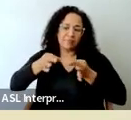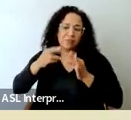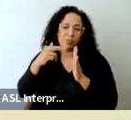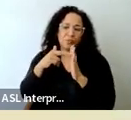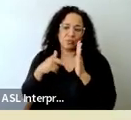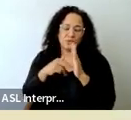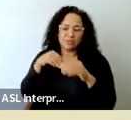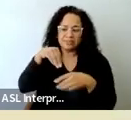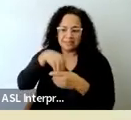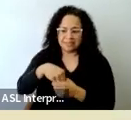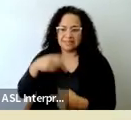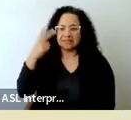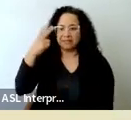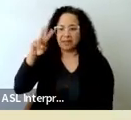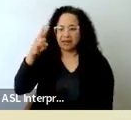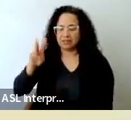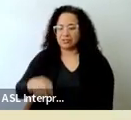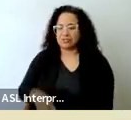Spanish.